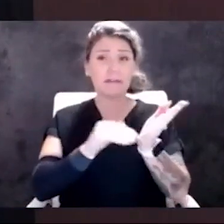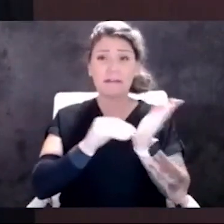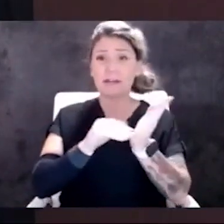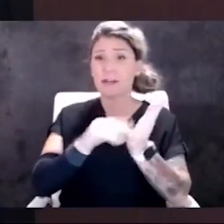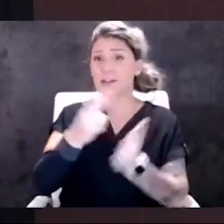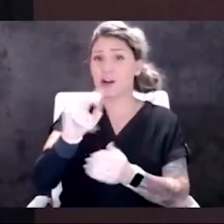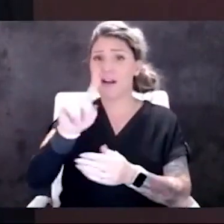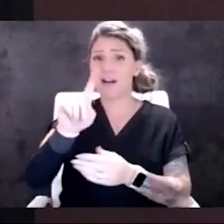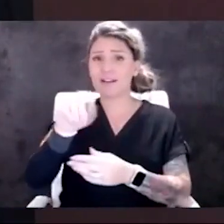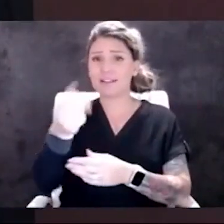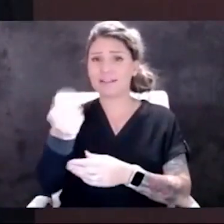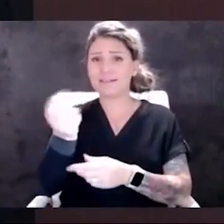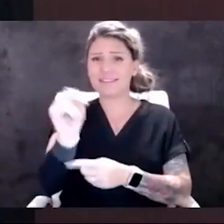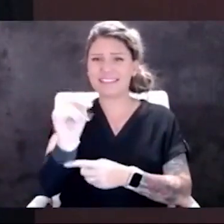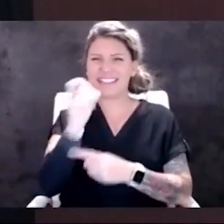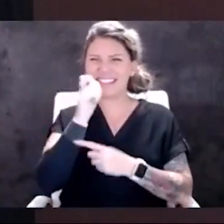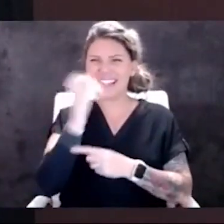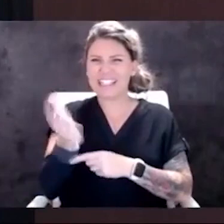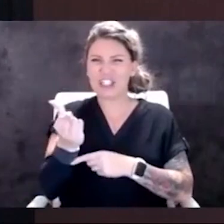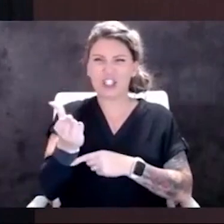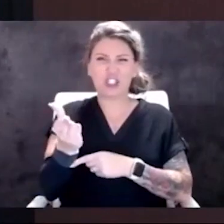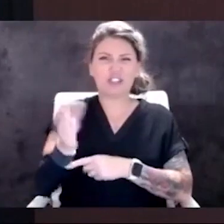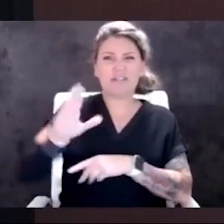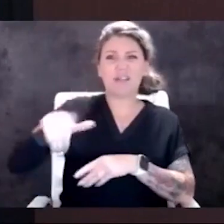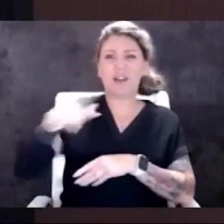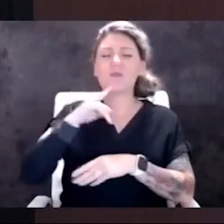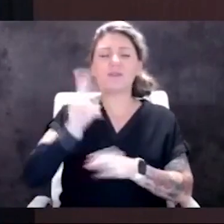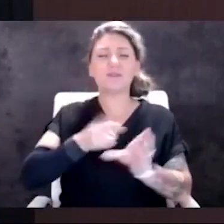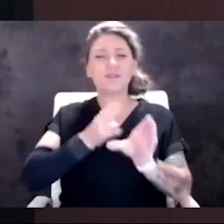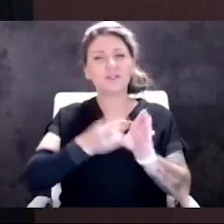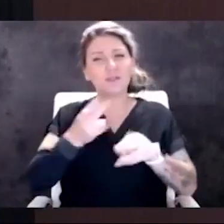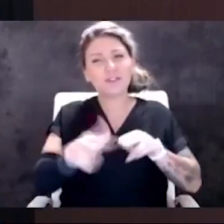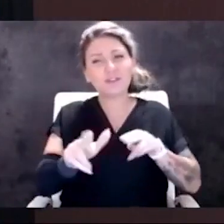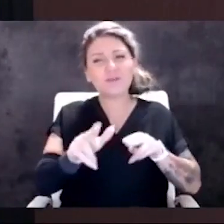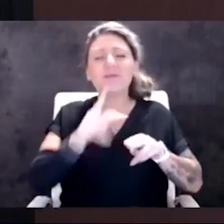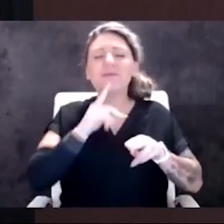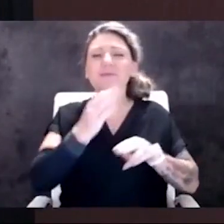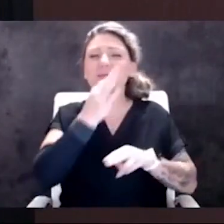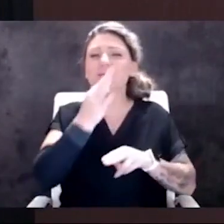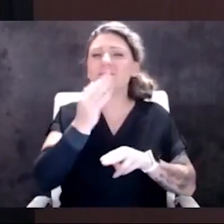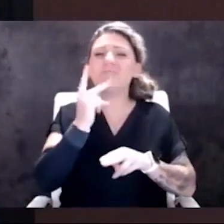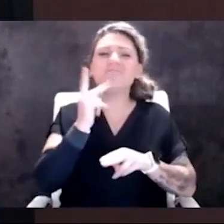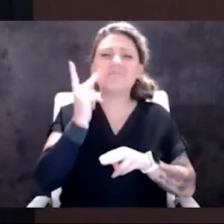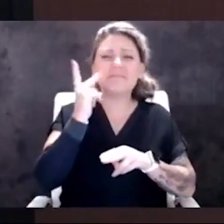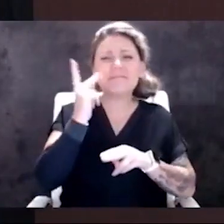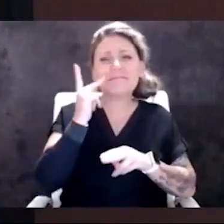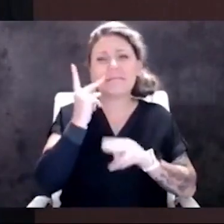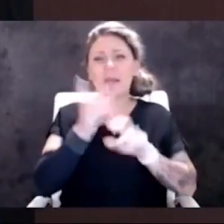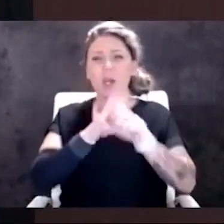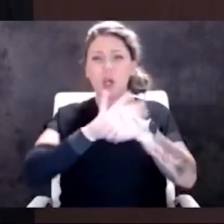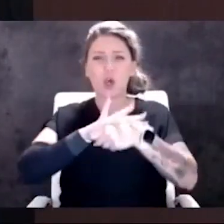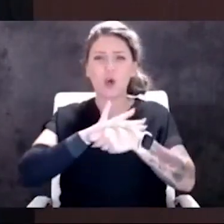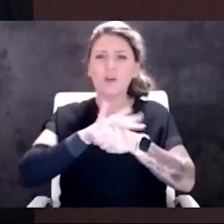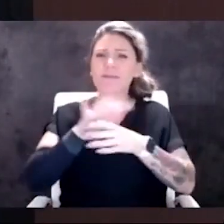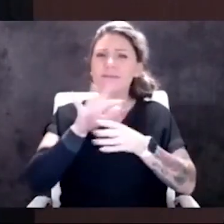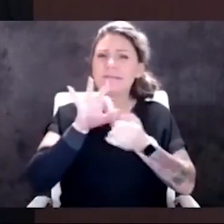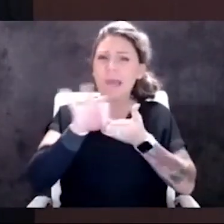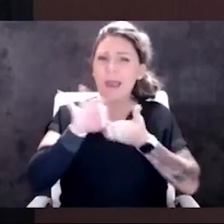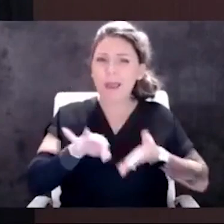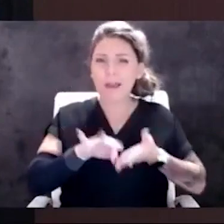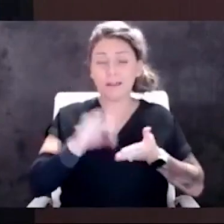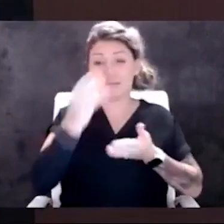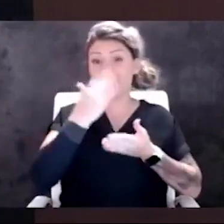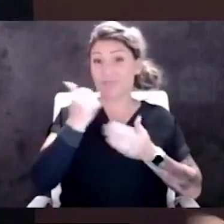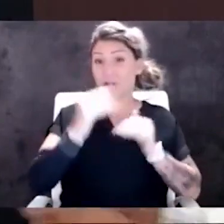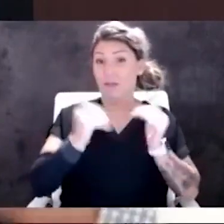not quite here yet. He'll be joining us shortly with a look at this morning's COVID patient numbers. Hint, we're still doing better than we were before I left